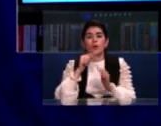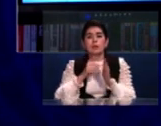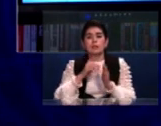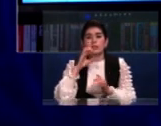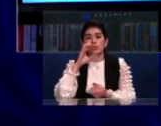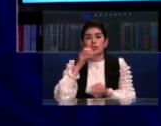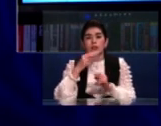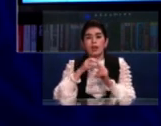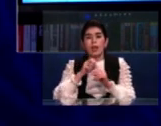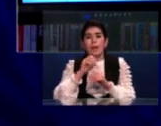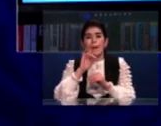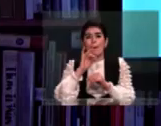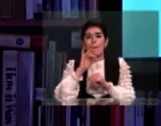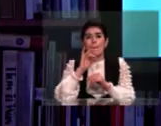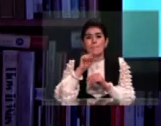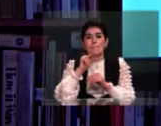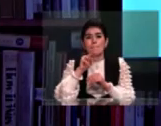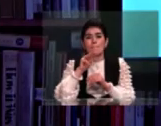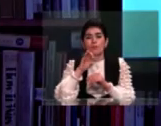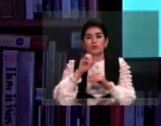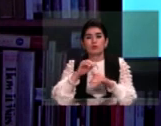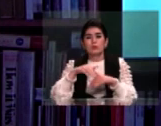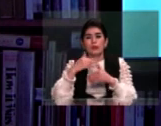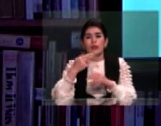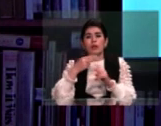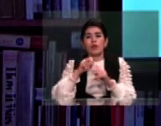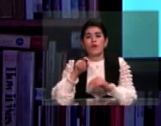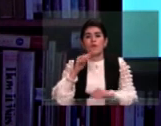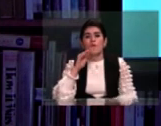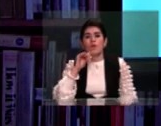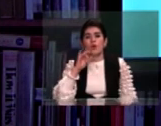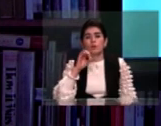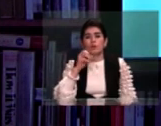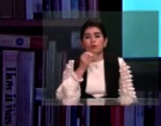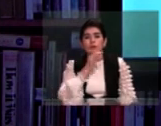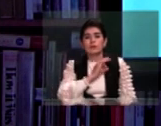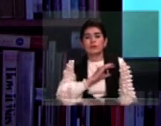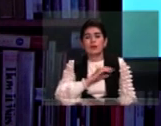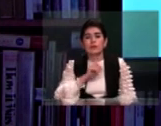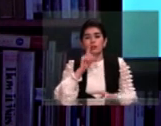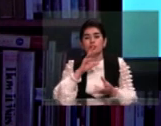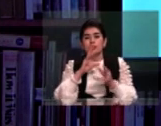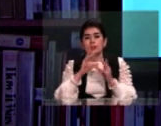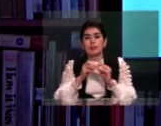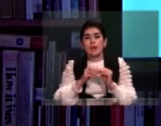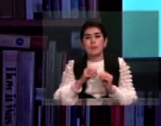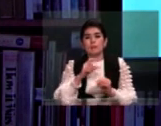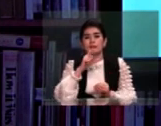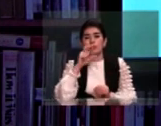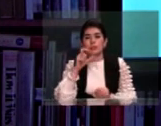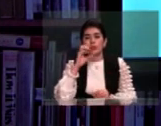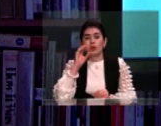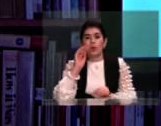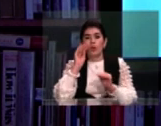bu impulsni beradi. Bu formuladan yuqoridagi m ko'paytirilgan s ifodaga biz E taqsim s